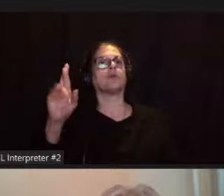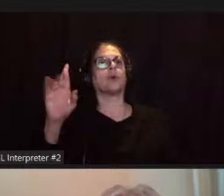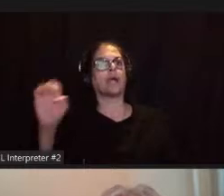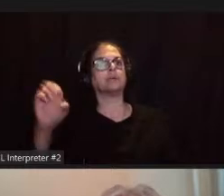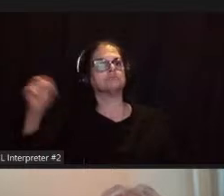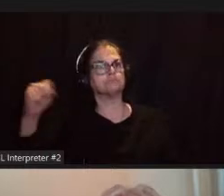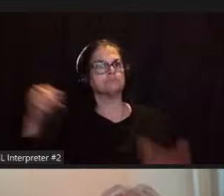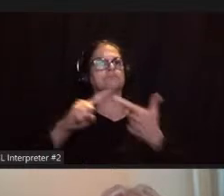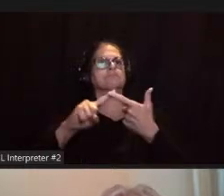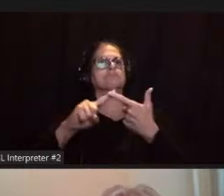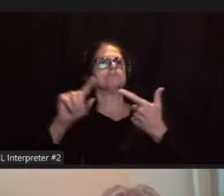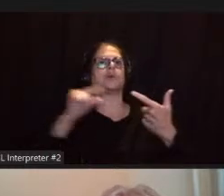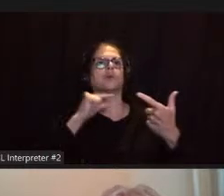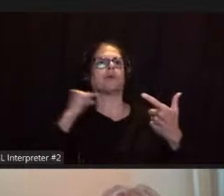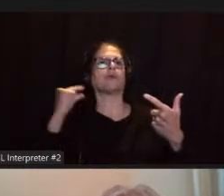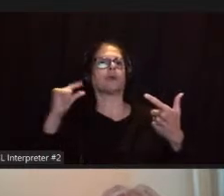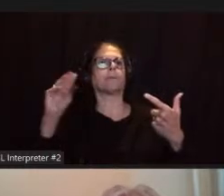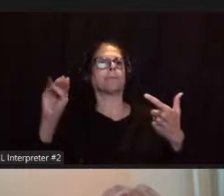Miller.